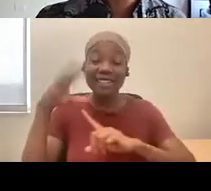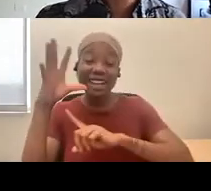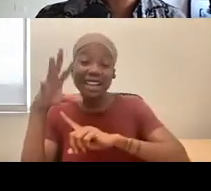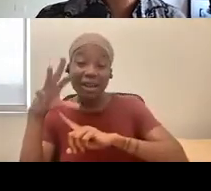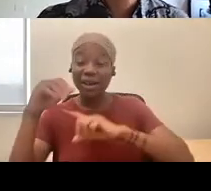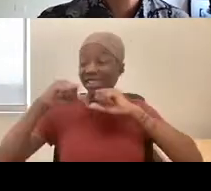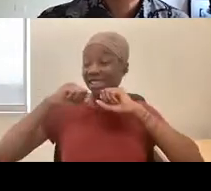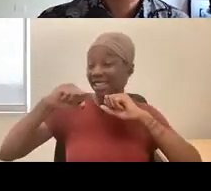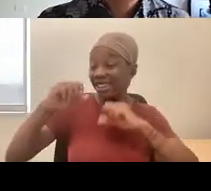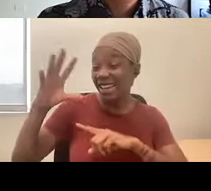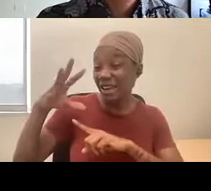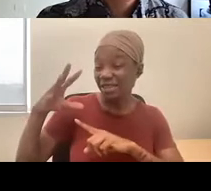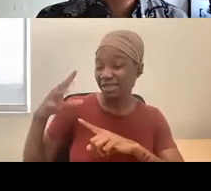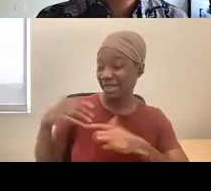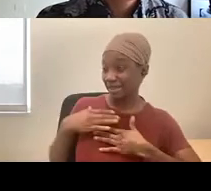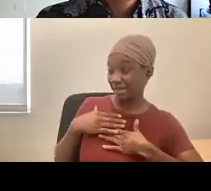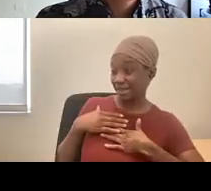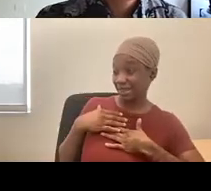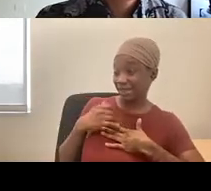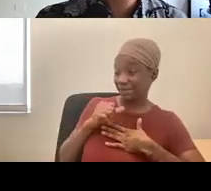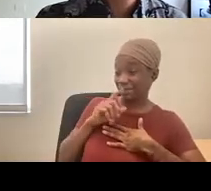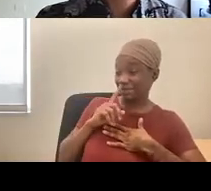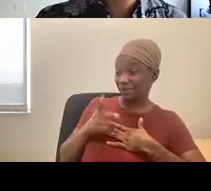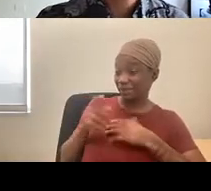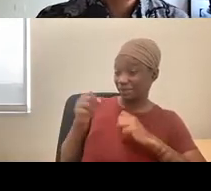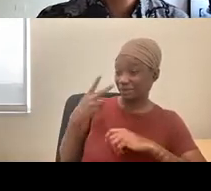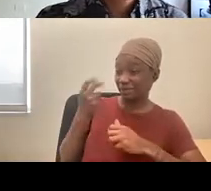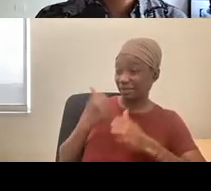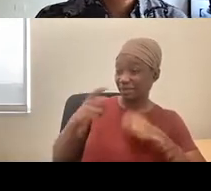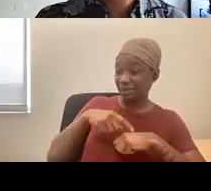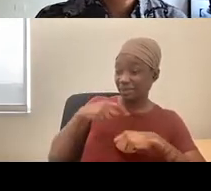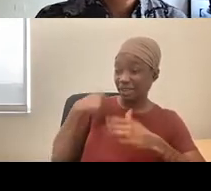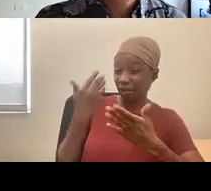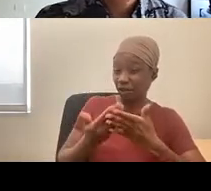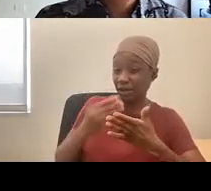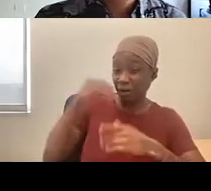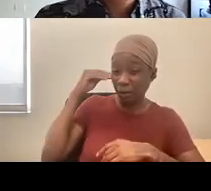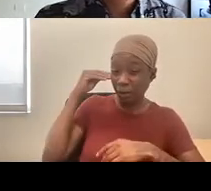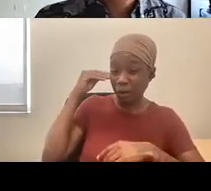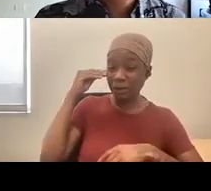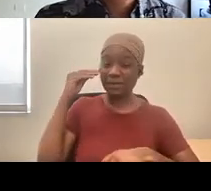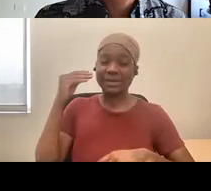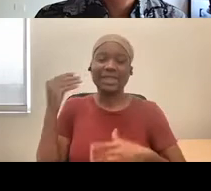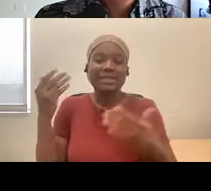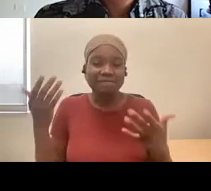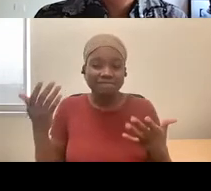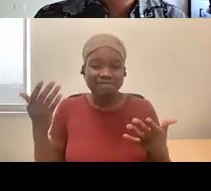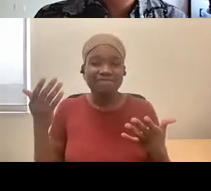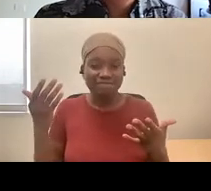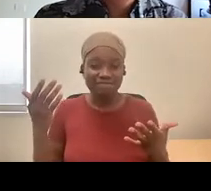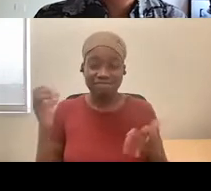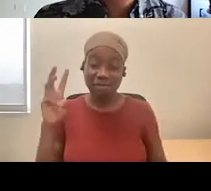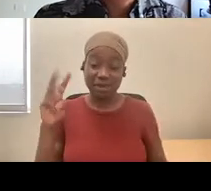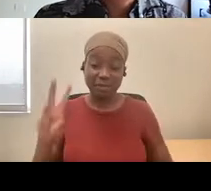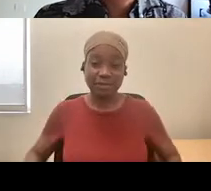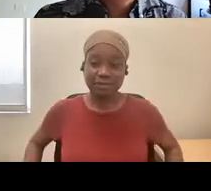oh, I don't know. You can see every time I come home. And like, yeah. Oh, wow.